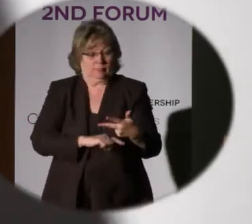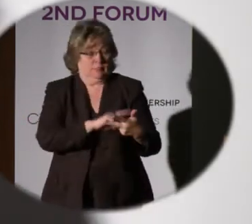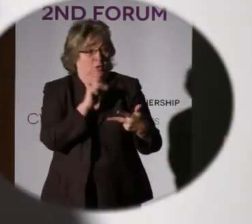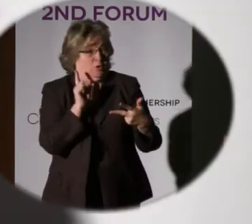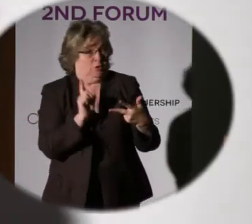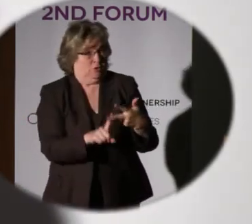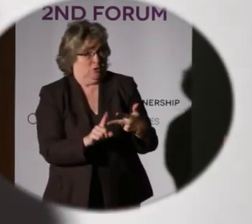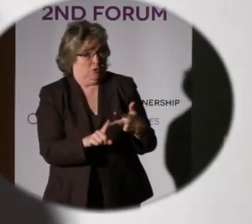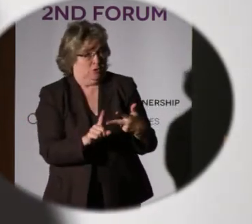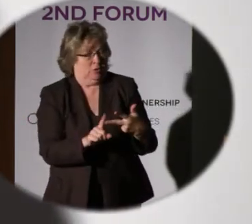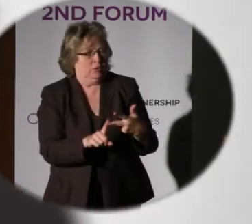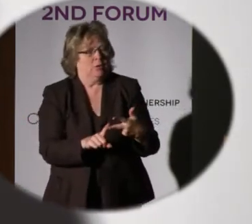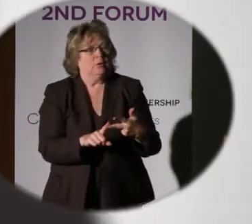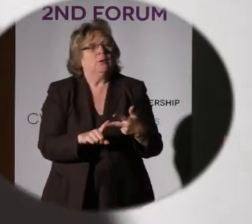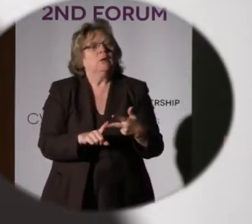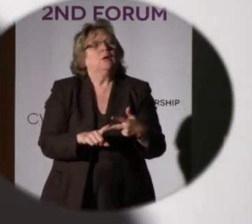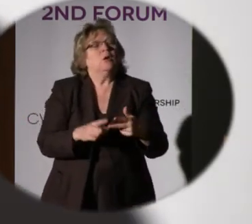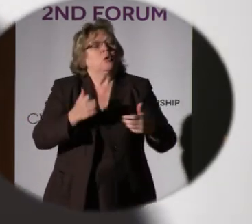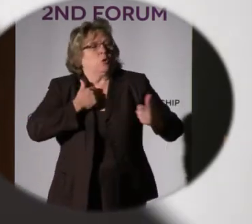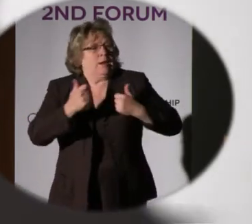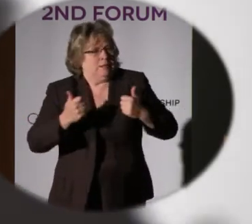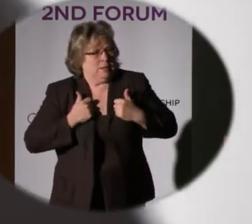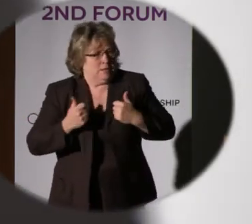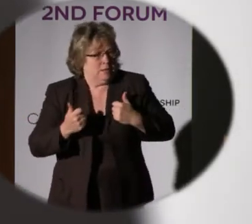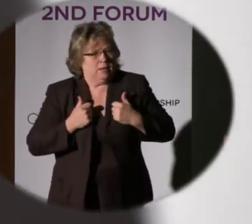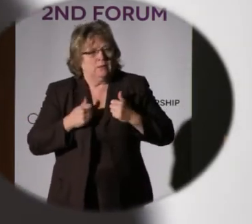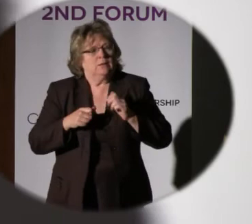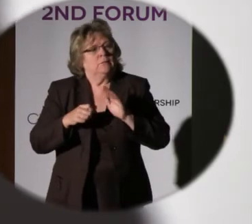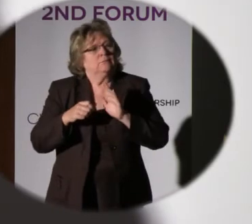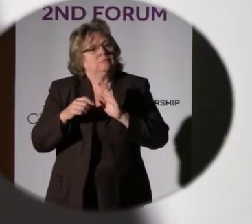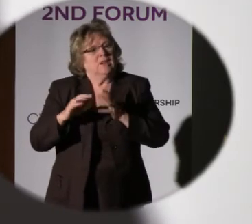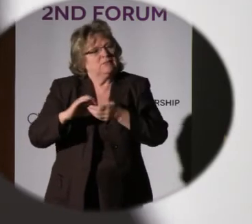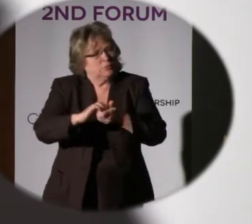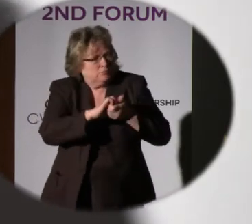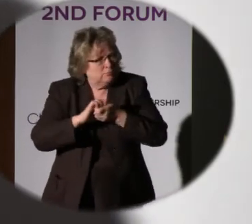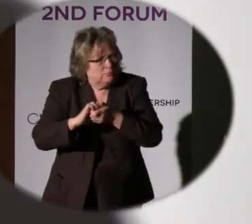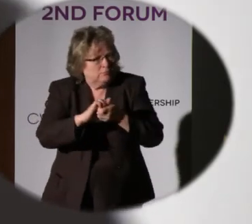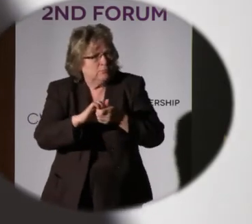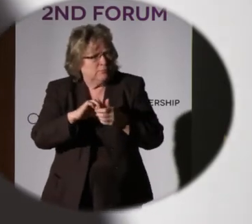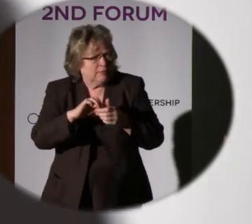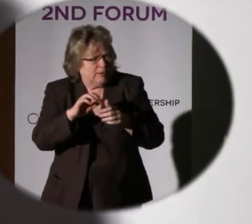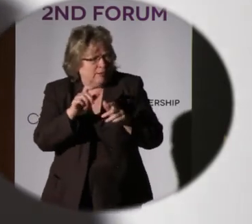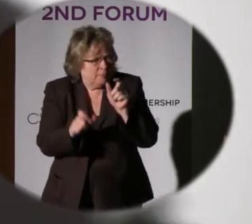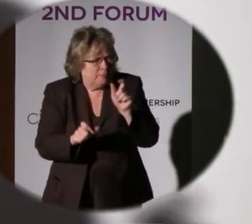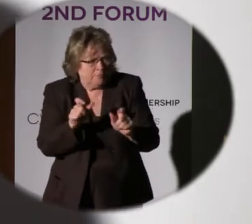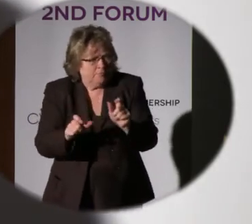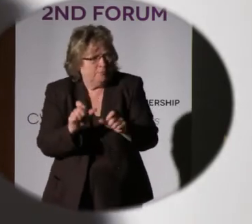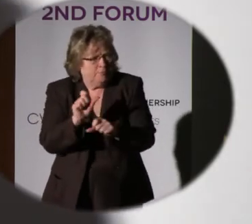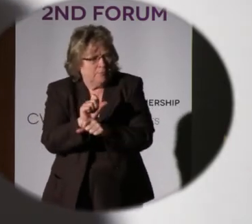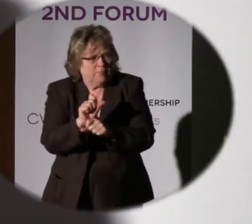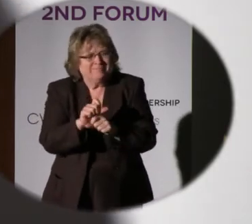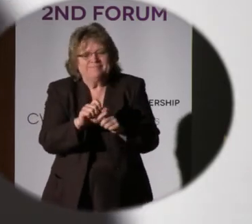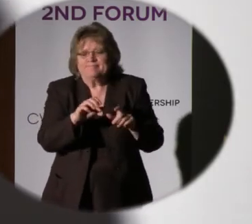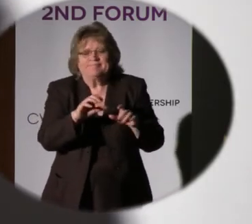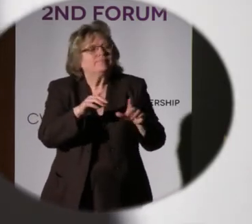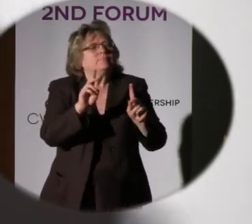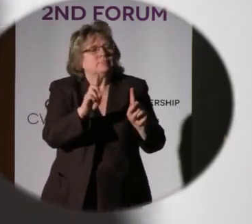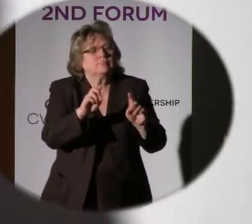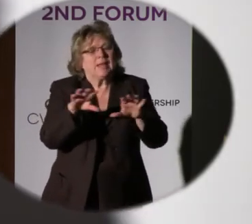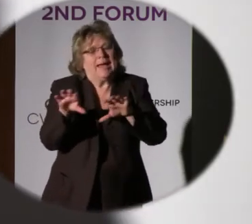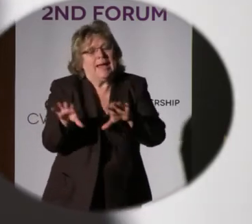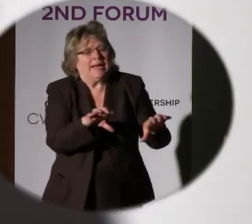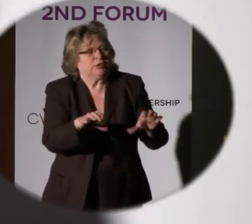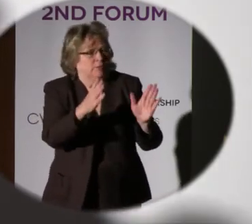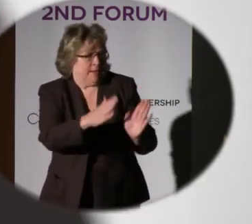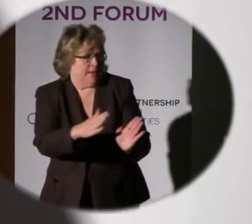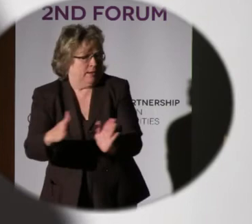for Children with Disabilities and develop an action plan. This is very important because there are a lot of actions that are currently